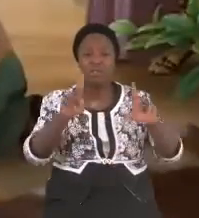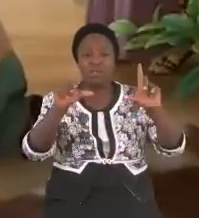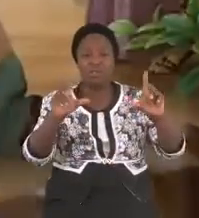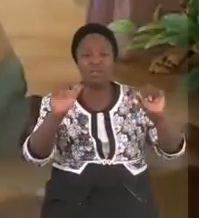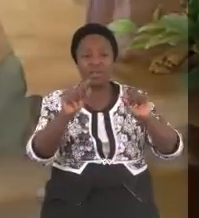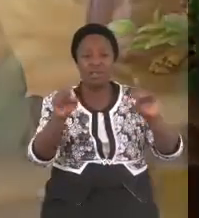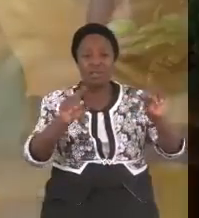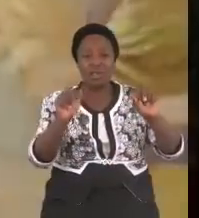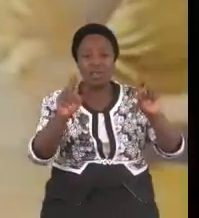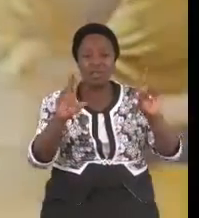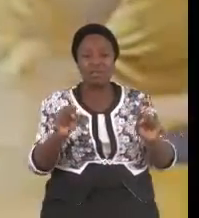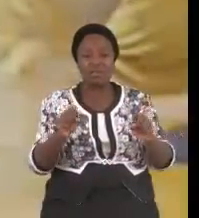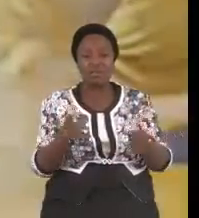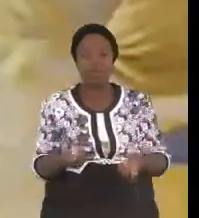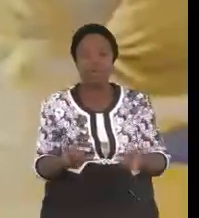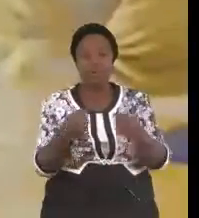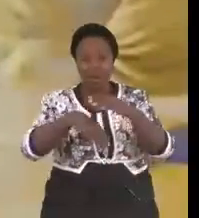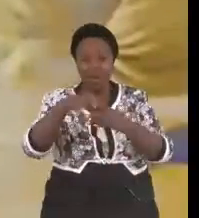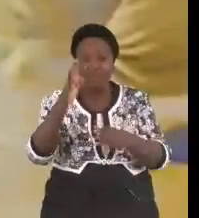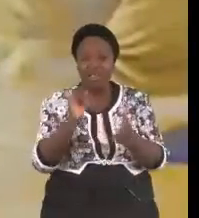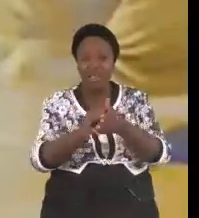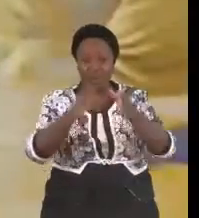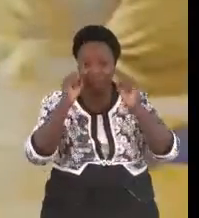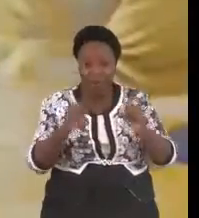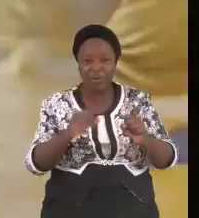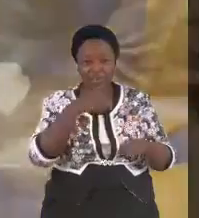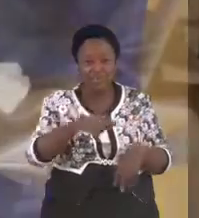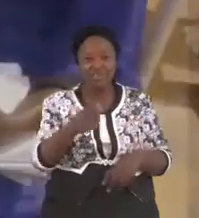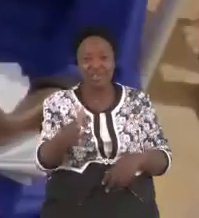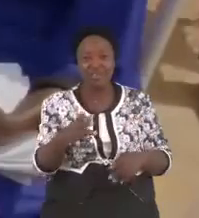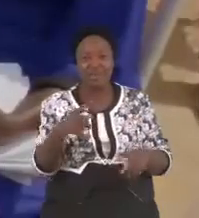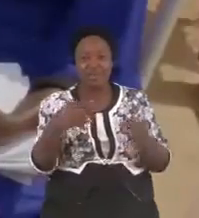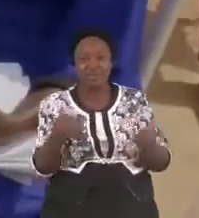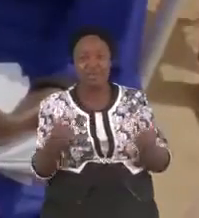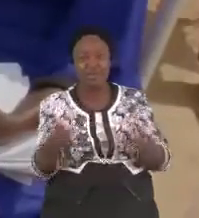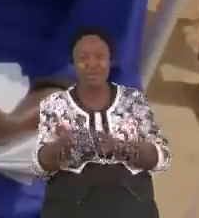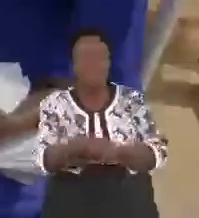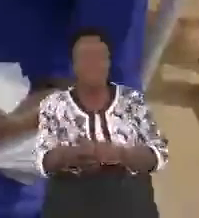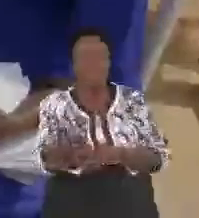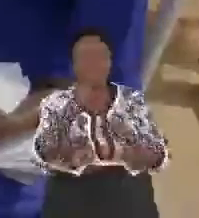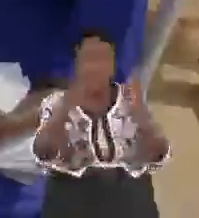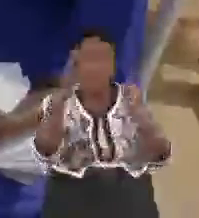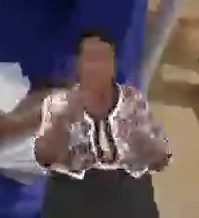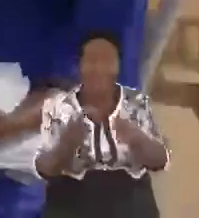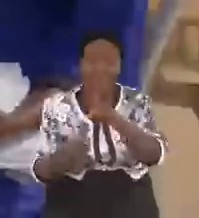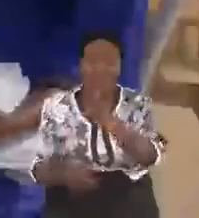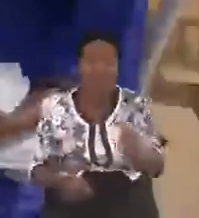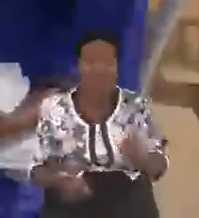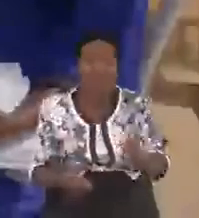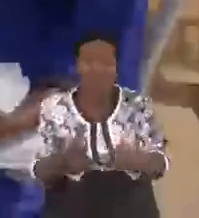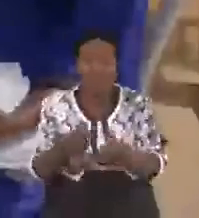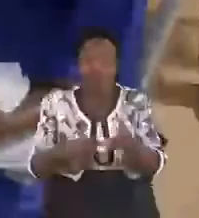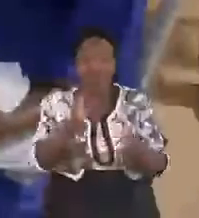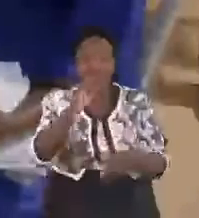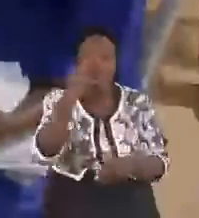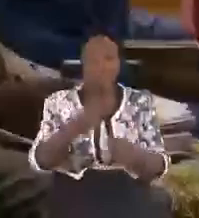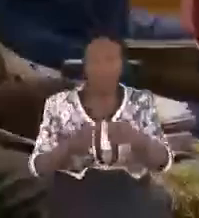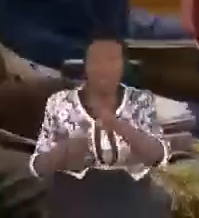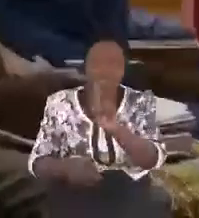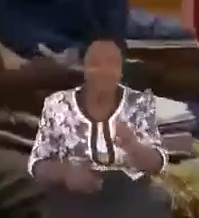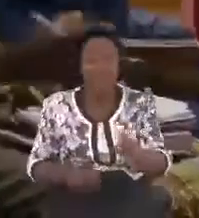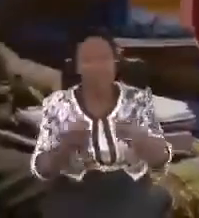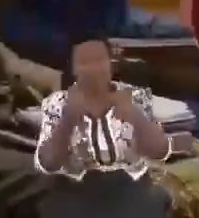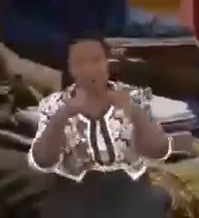still there today what's your name what's your name come forth